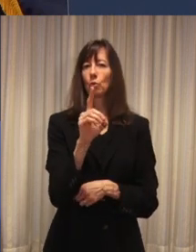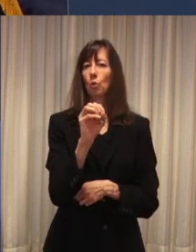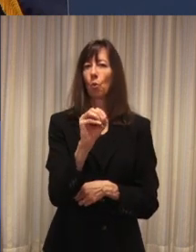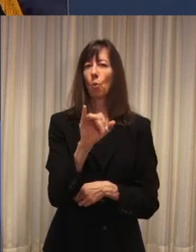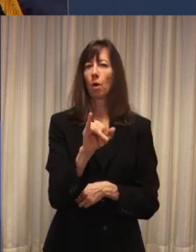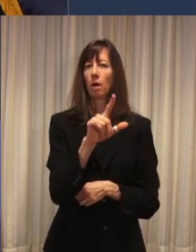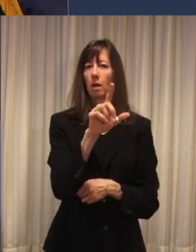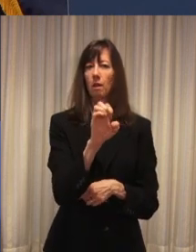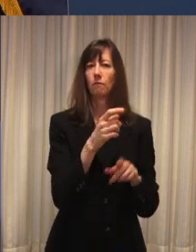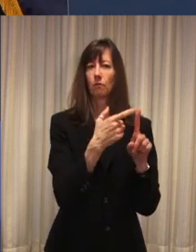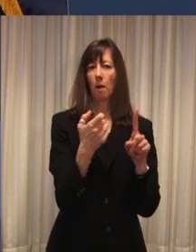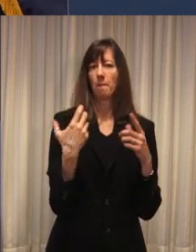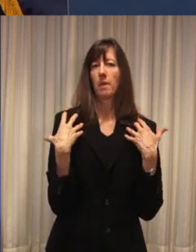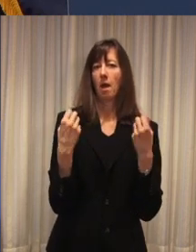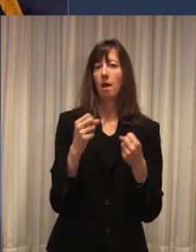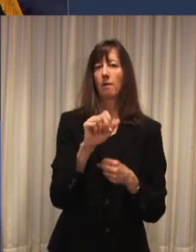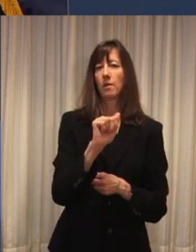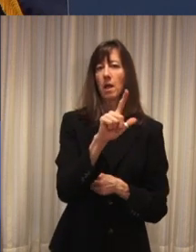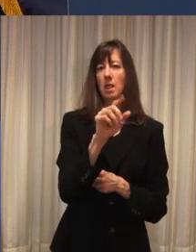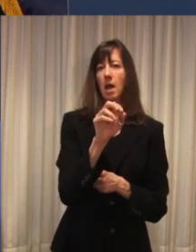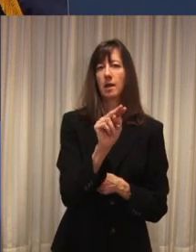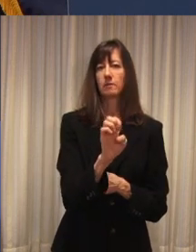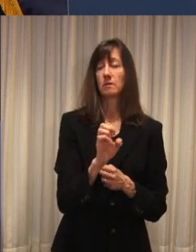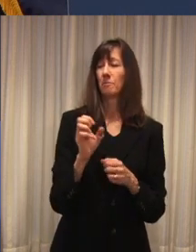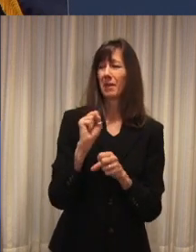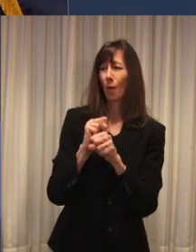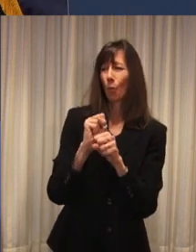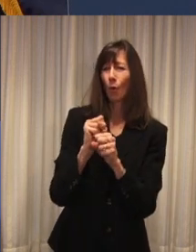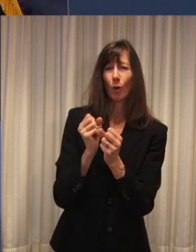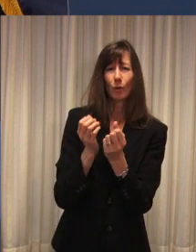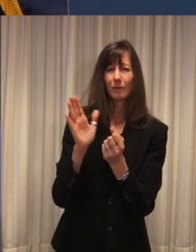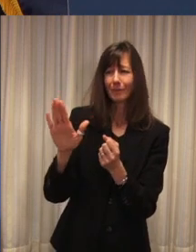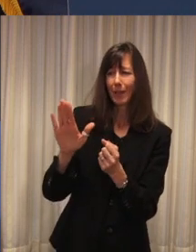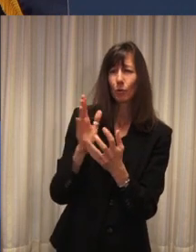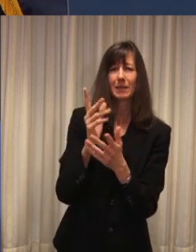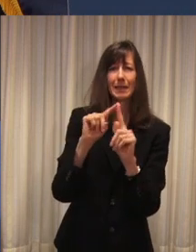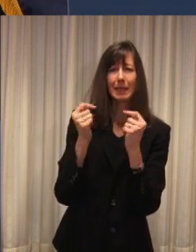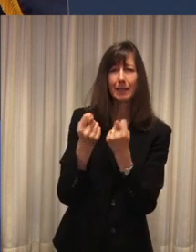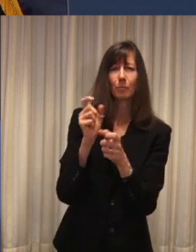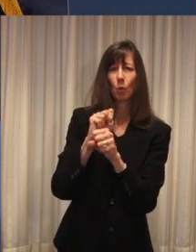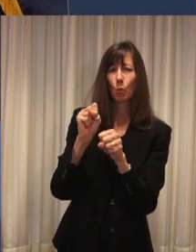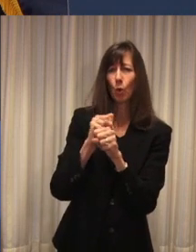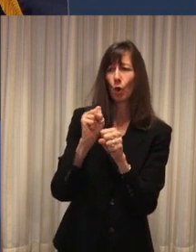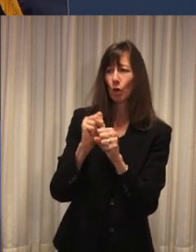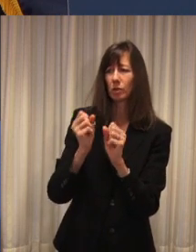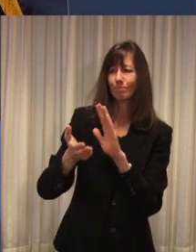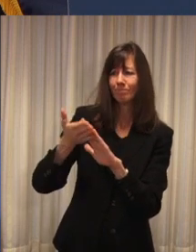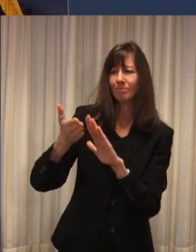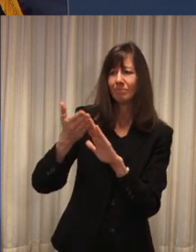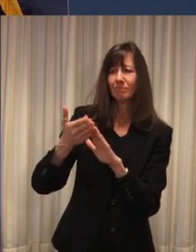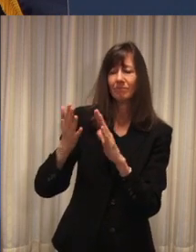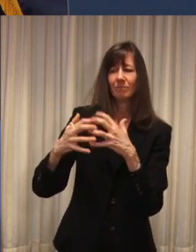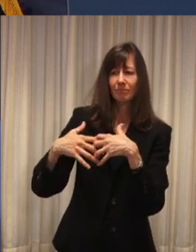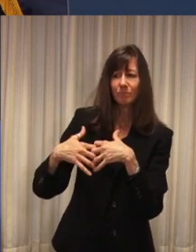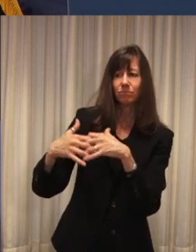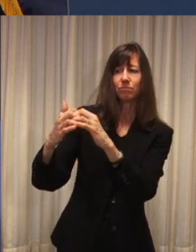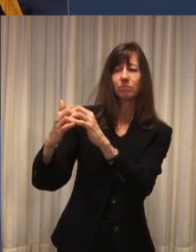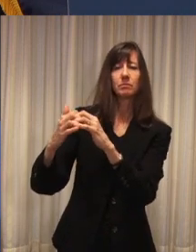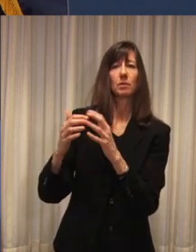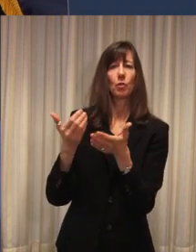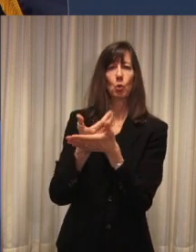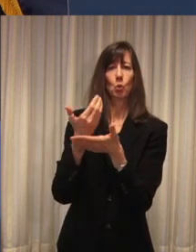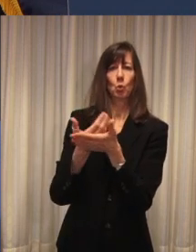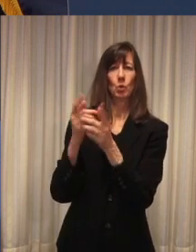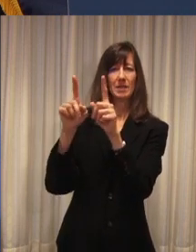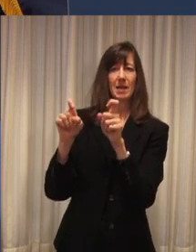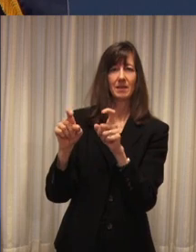and the Health Alliance team worked throughout the weekend to get that testing site up in Midtown Kingston. Yesterday was a